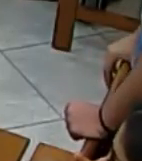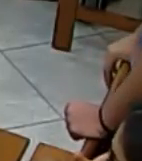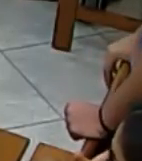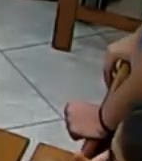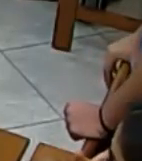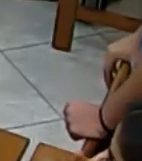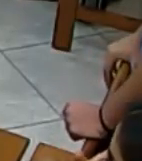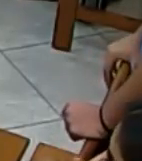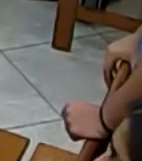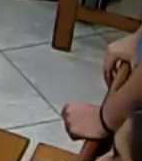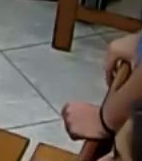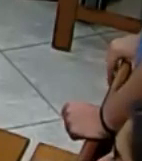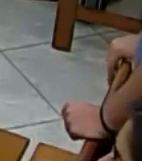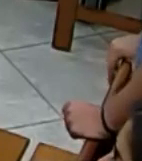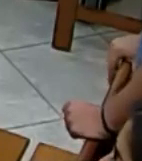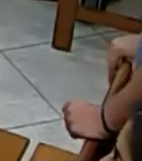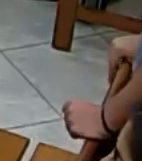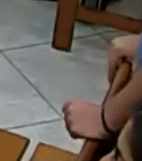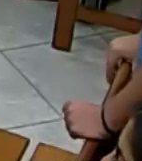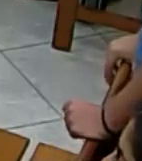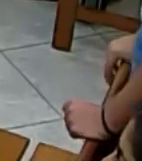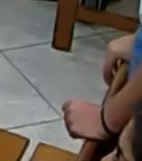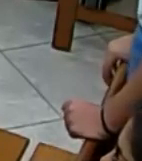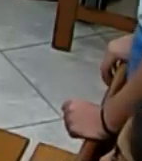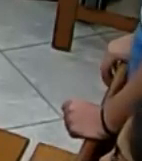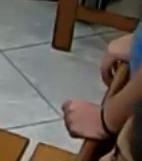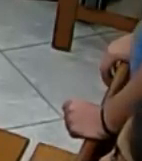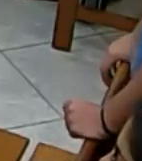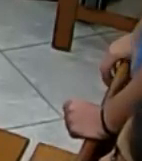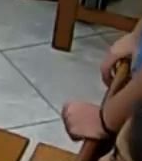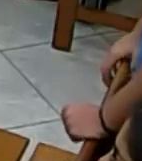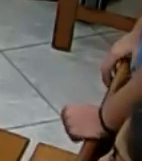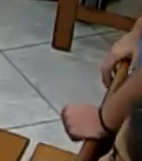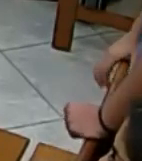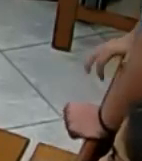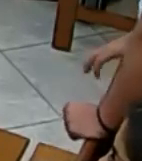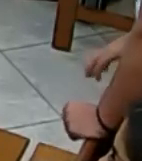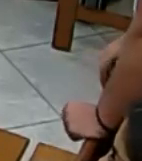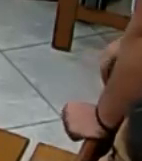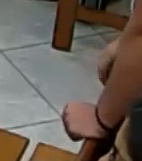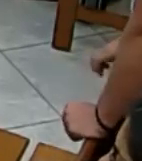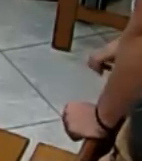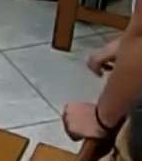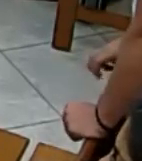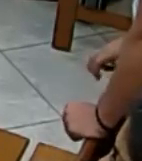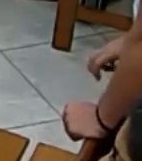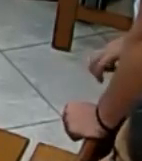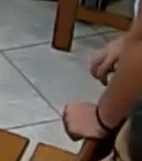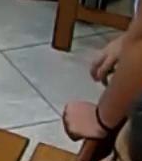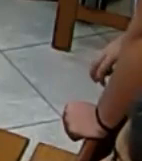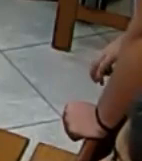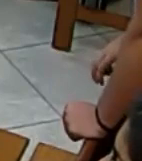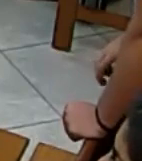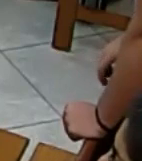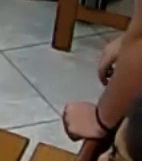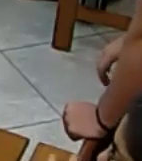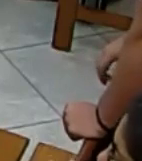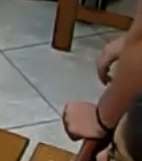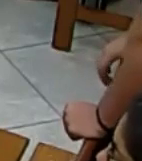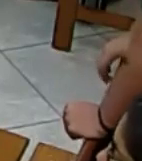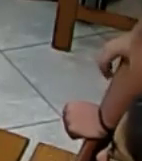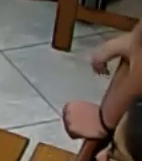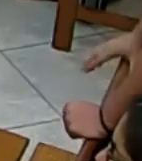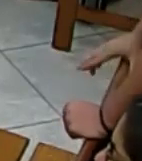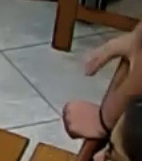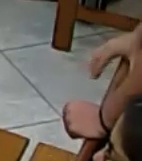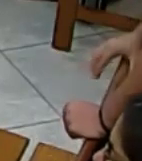Bless them in every aspect of their lives, and that they may bring harmony, bring Lord, that they